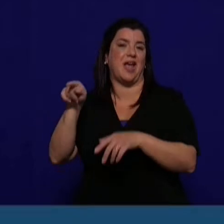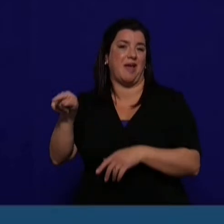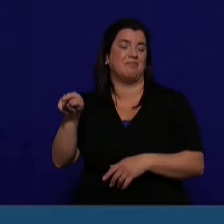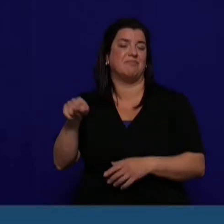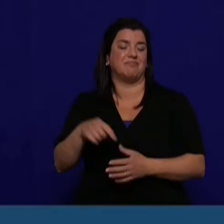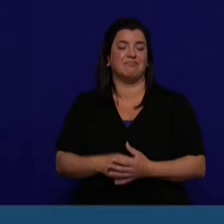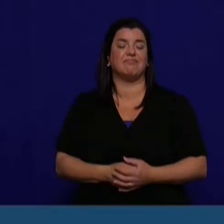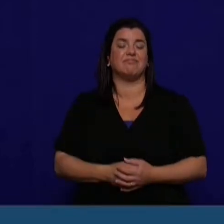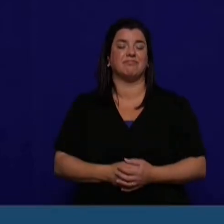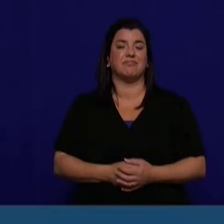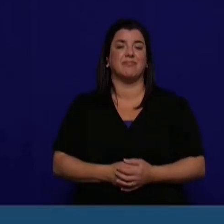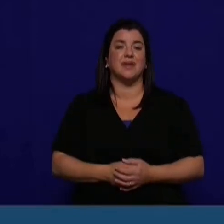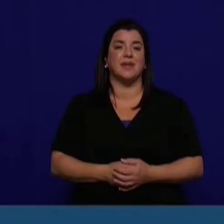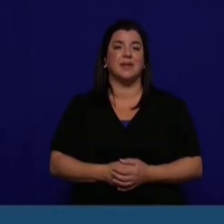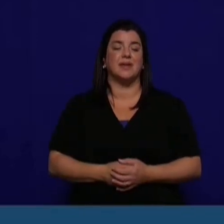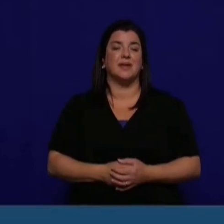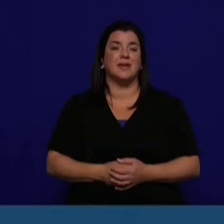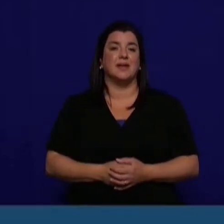persuna waħda.